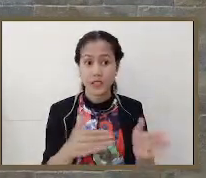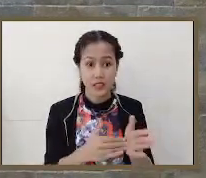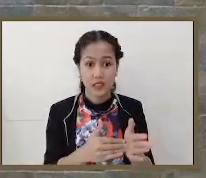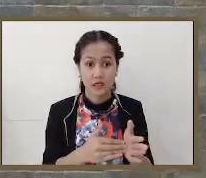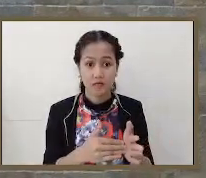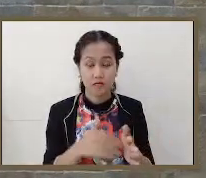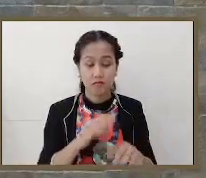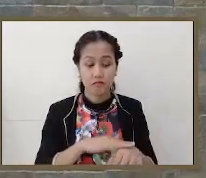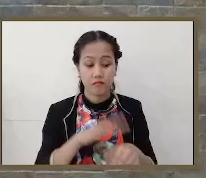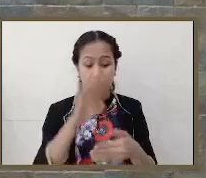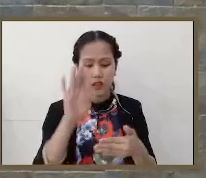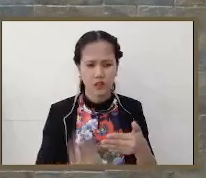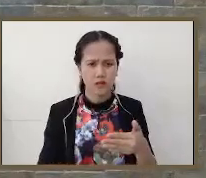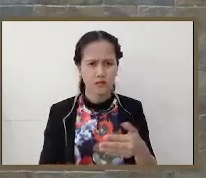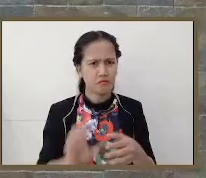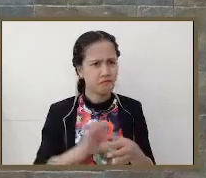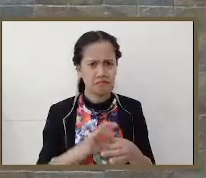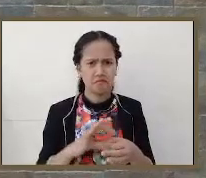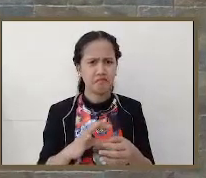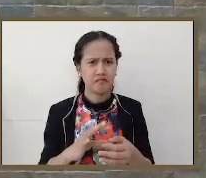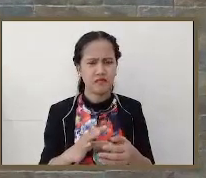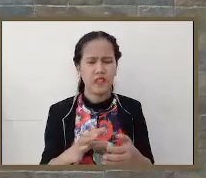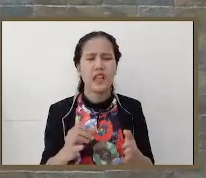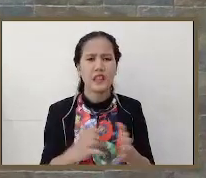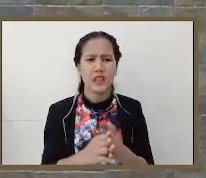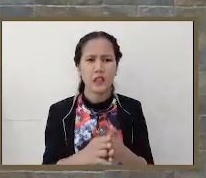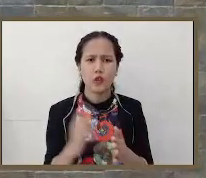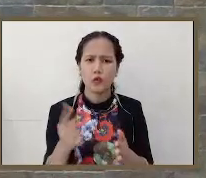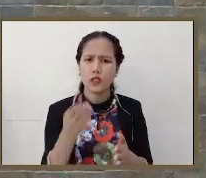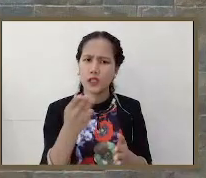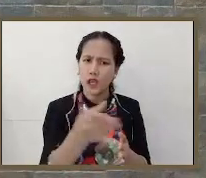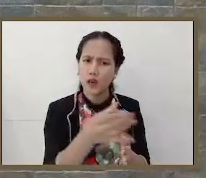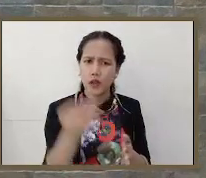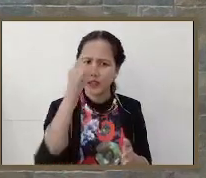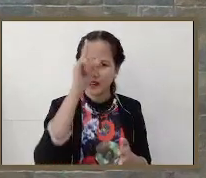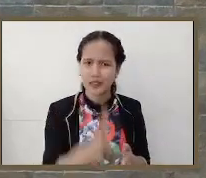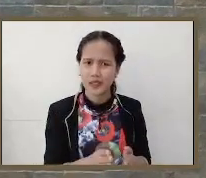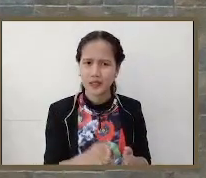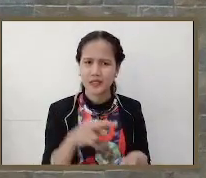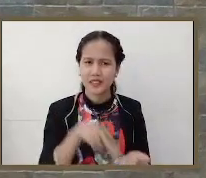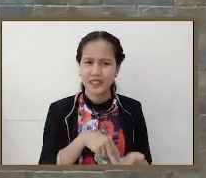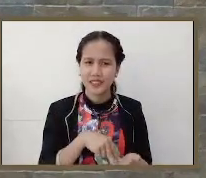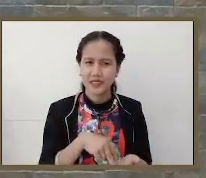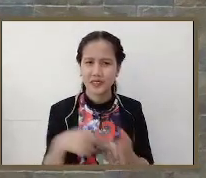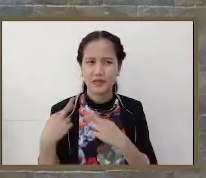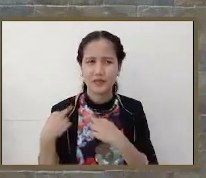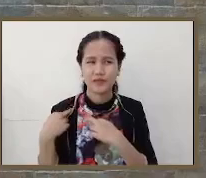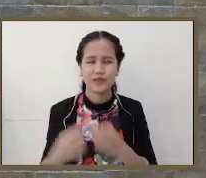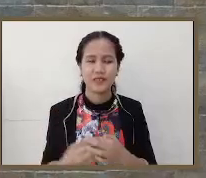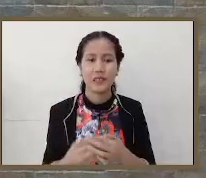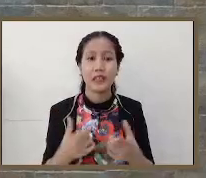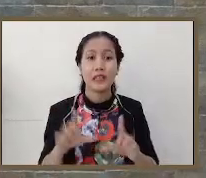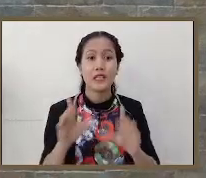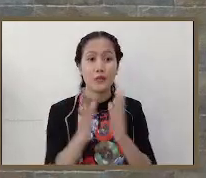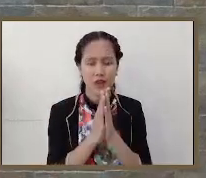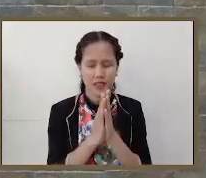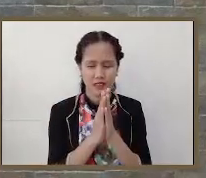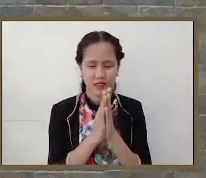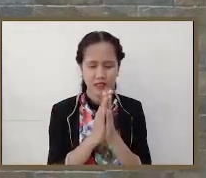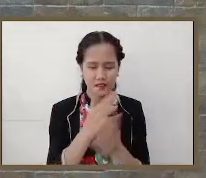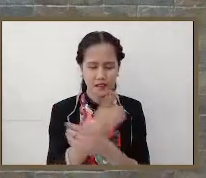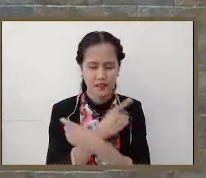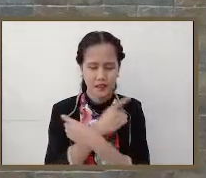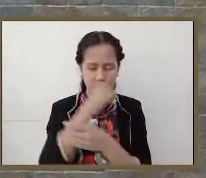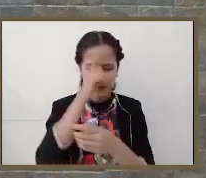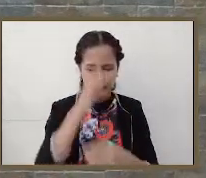day, it's just between us and God. Let's make business with God. Our most gracious Heavenly Father, thank you once again, O God, sa